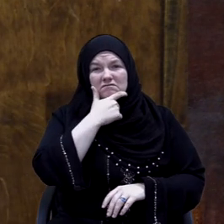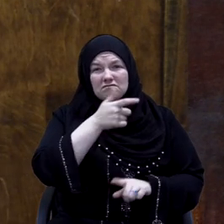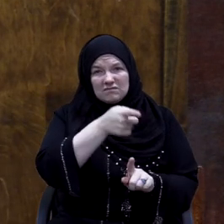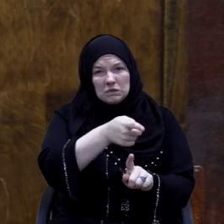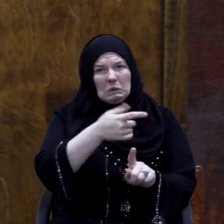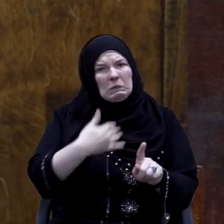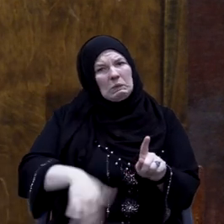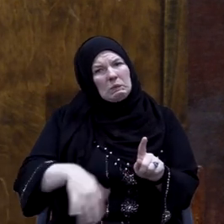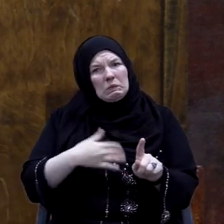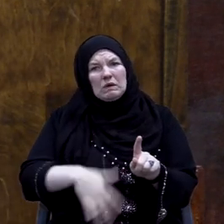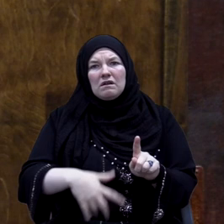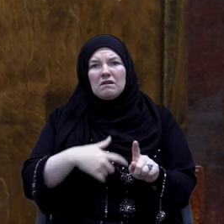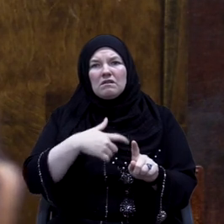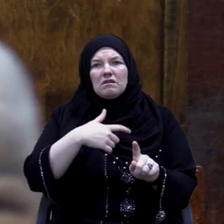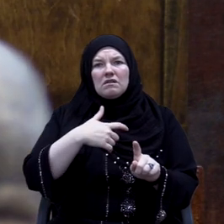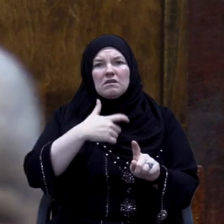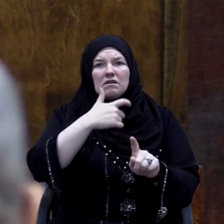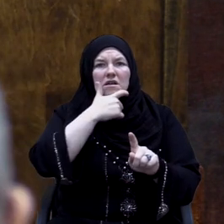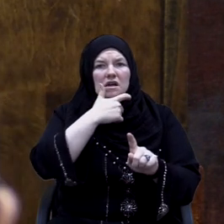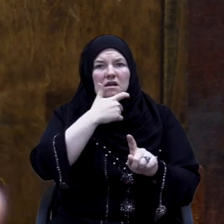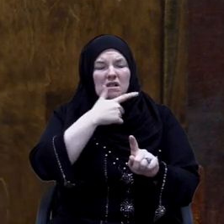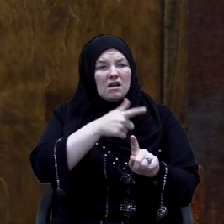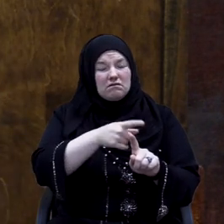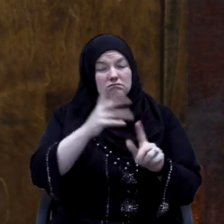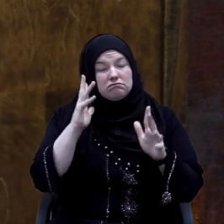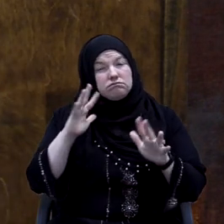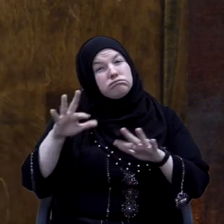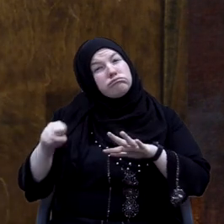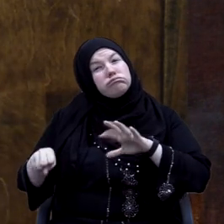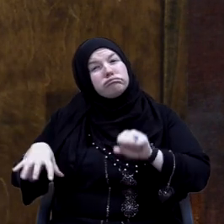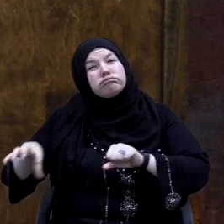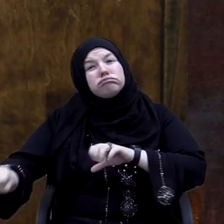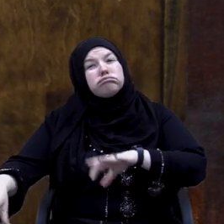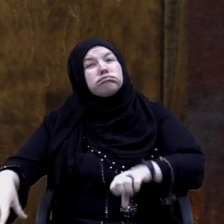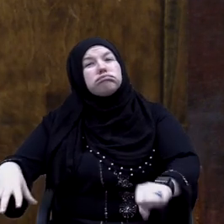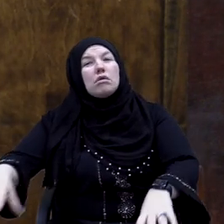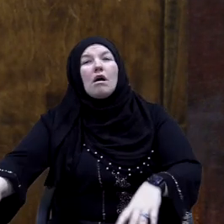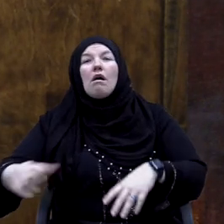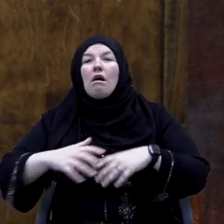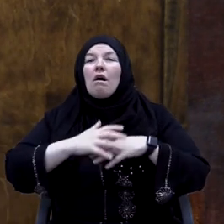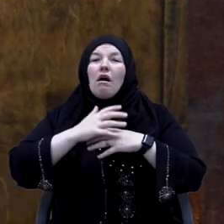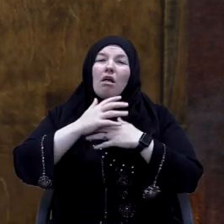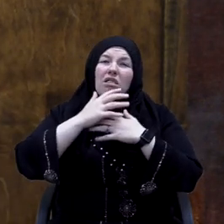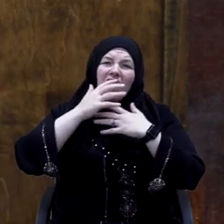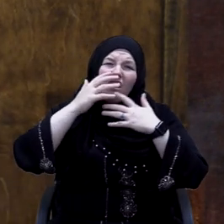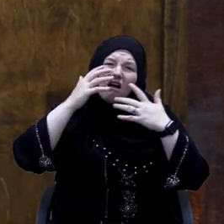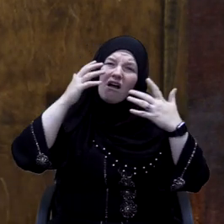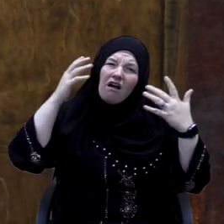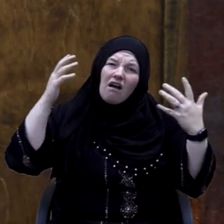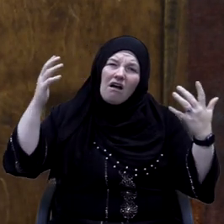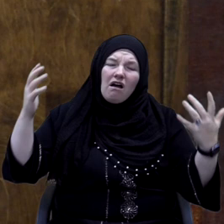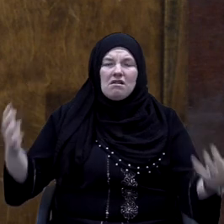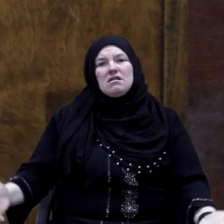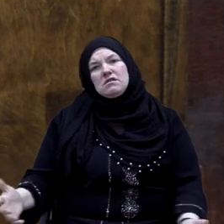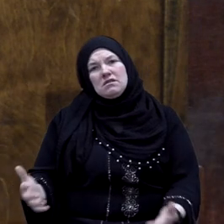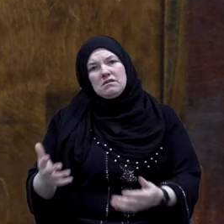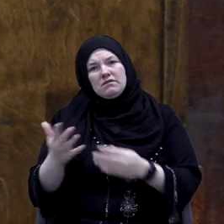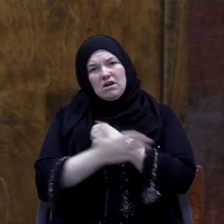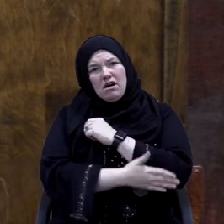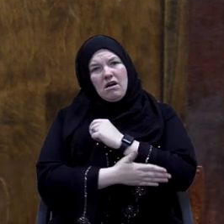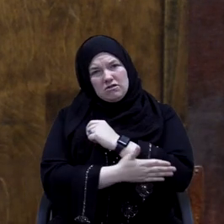which the sun never sets? The sun never set. It did